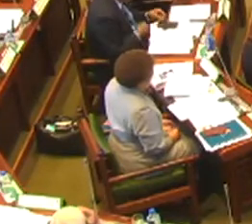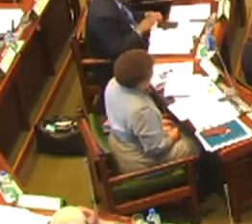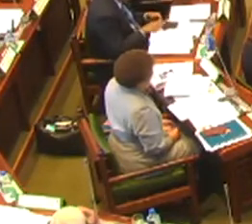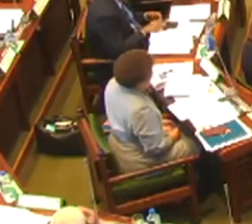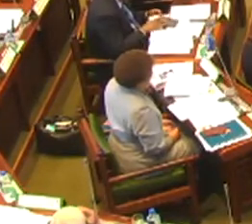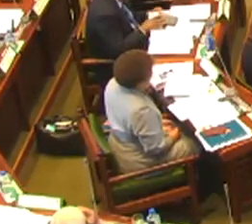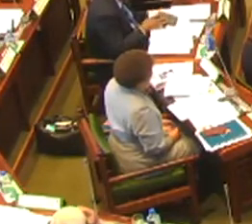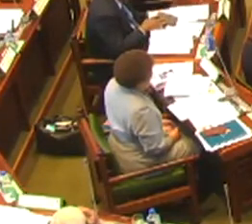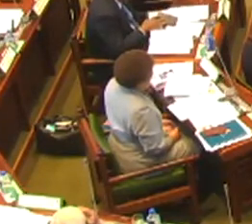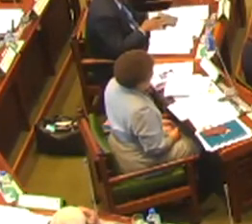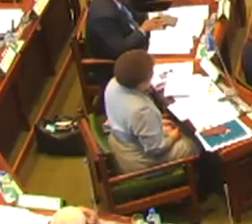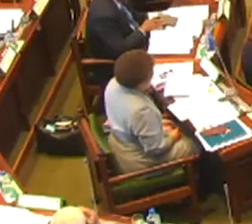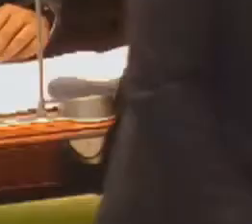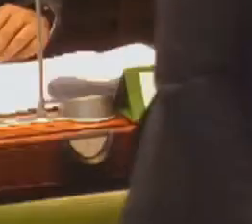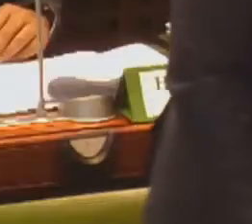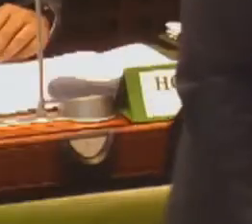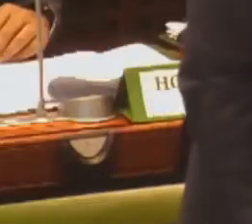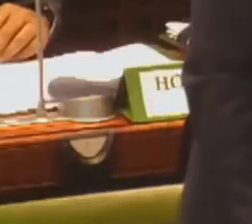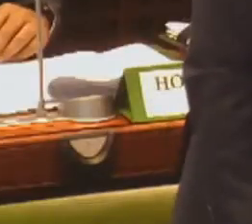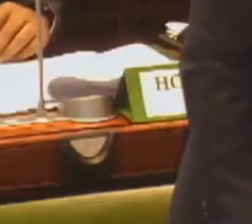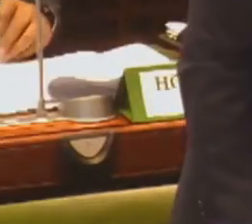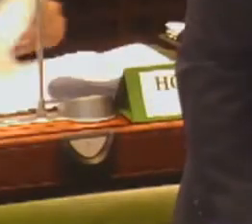Thank you, Madam Speaker. Madam Speaker, this is